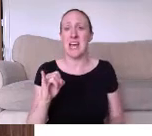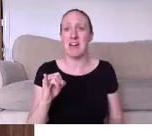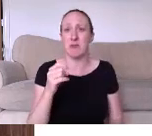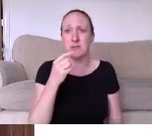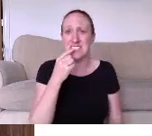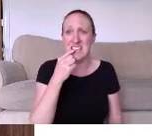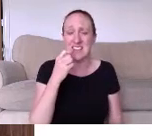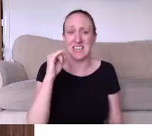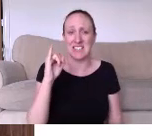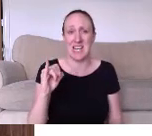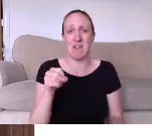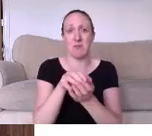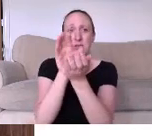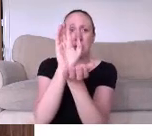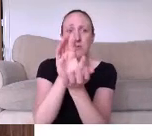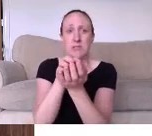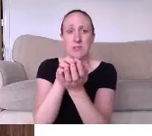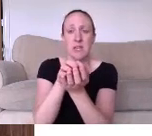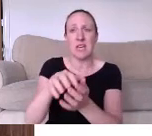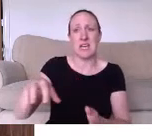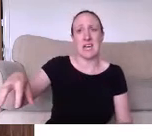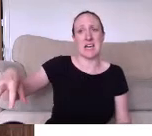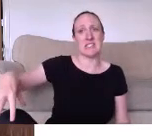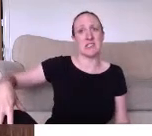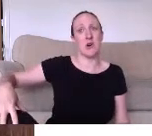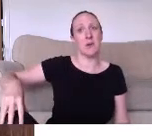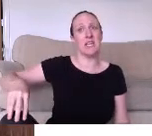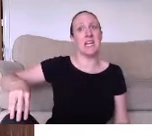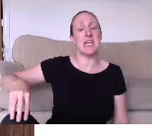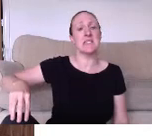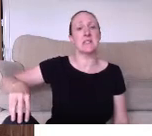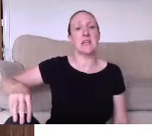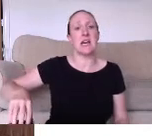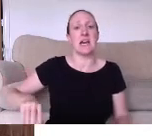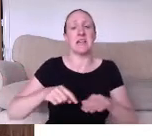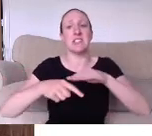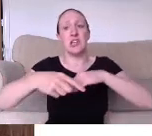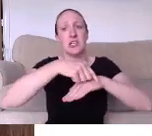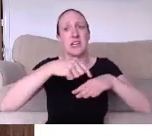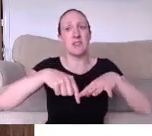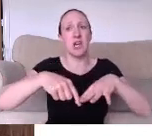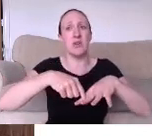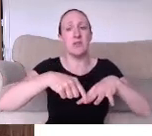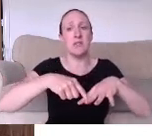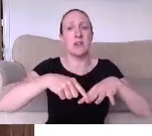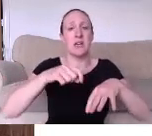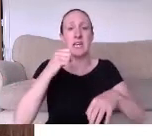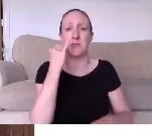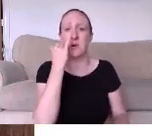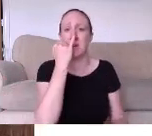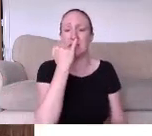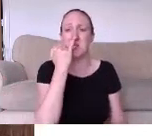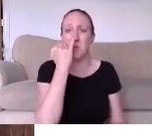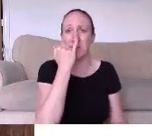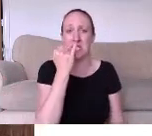and terrible teeth in his terrible jaws? He has knobbly knees and turned out toes and